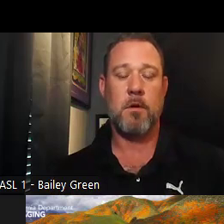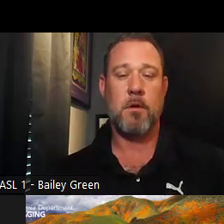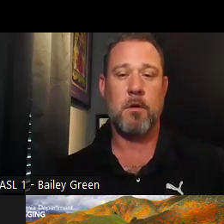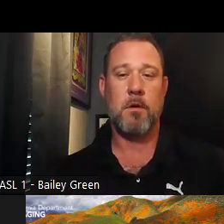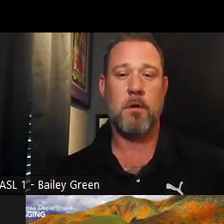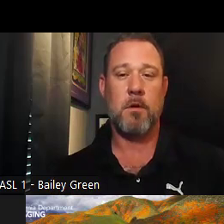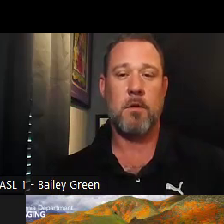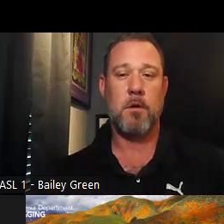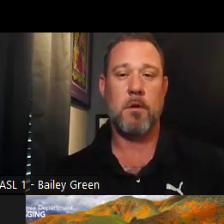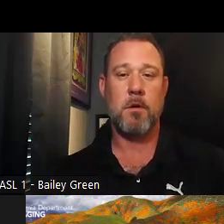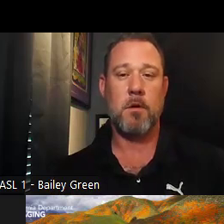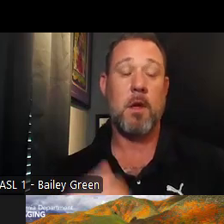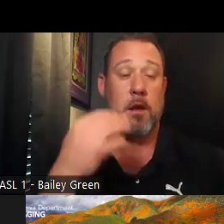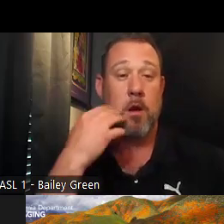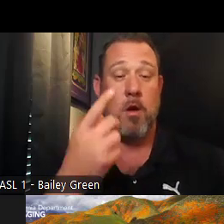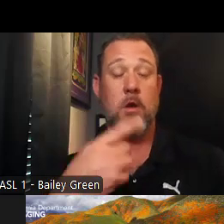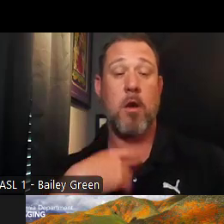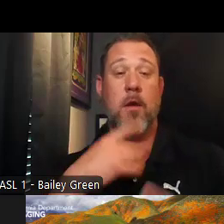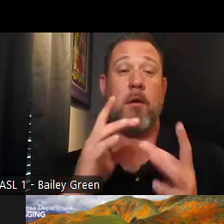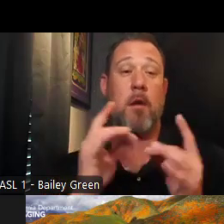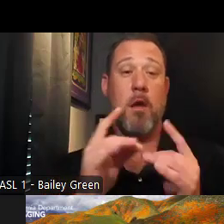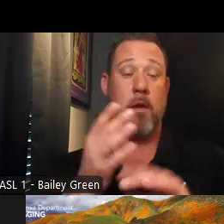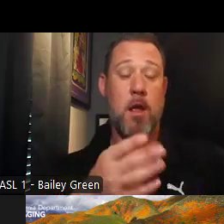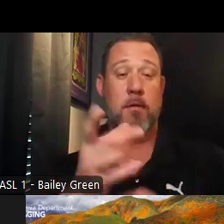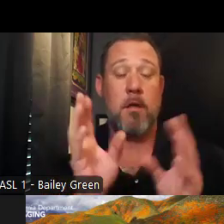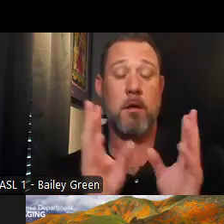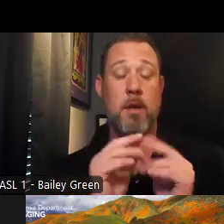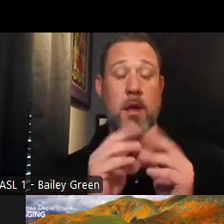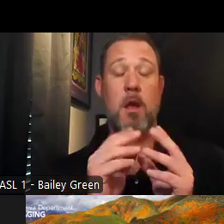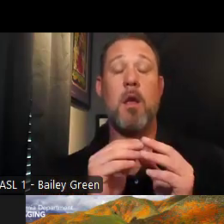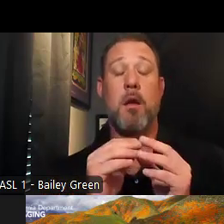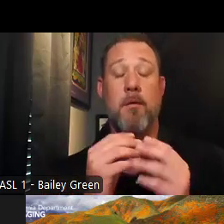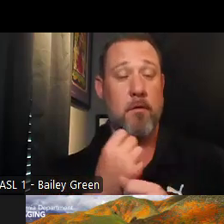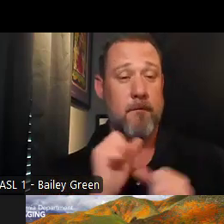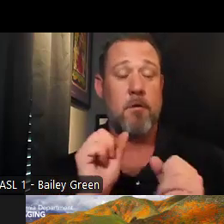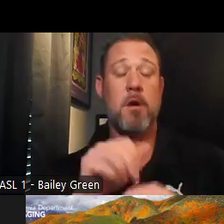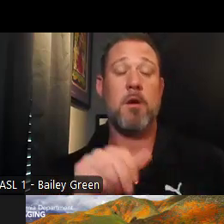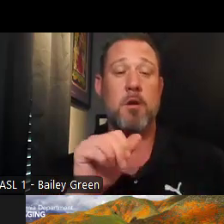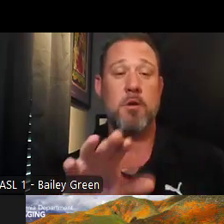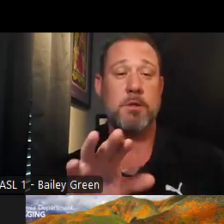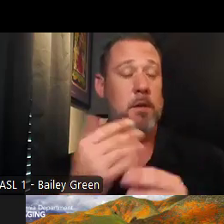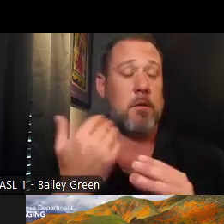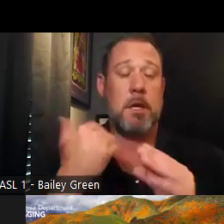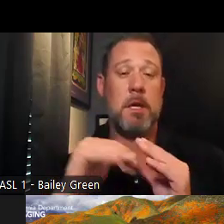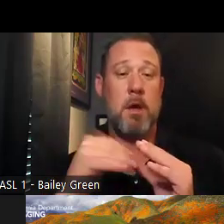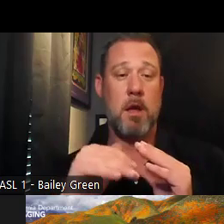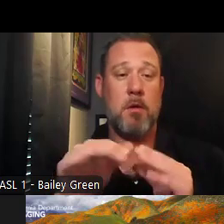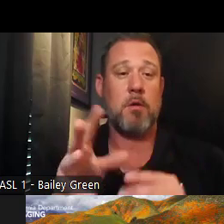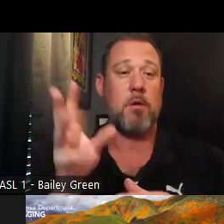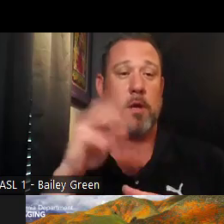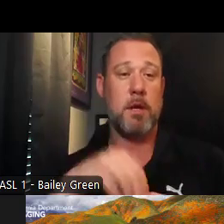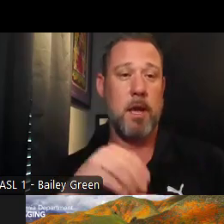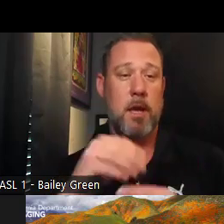Know that should you have comments after this meeting, please feel free to send them via email to our Engage